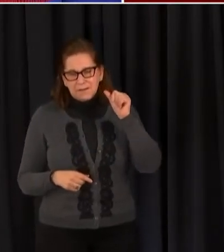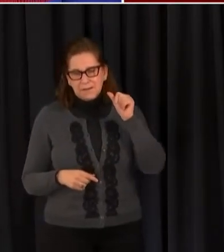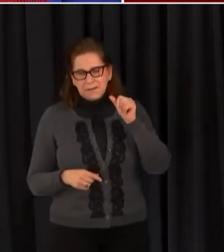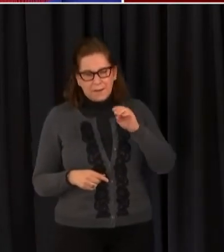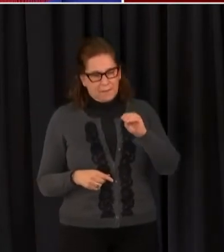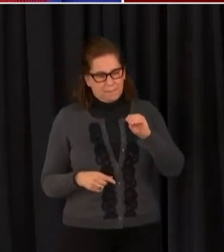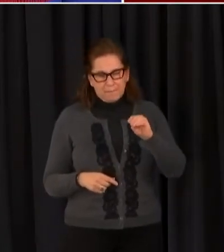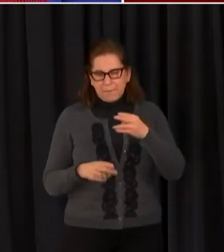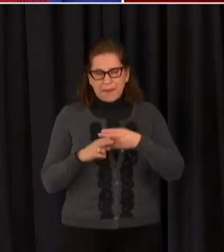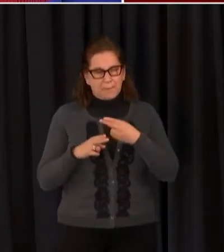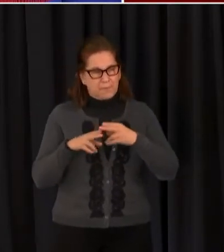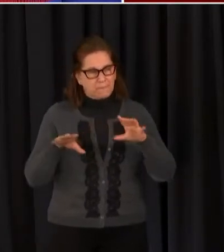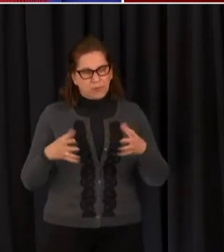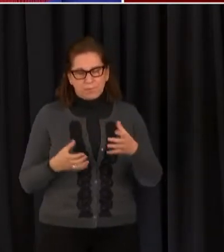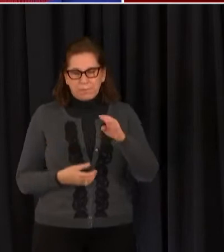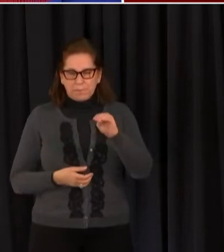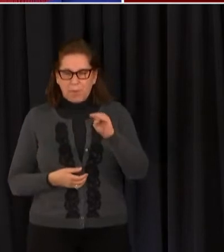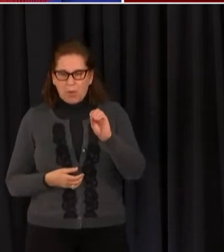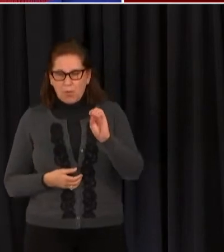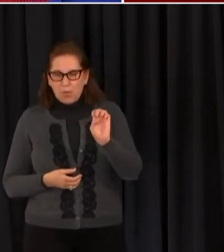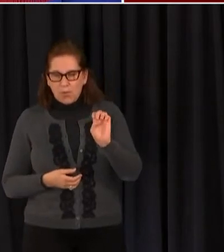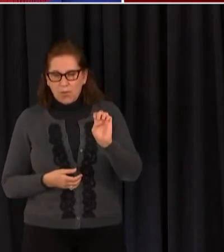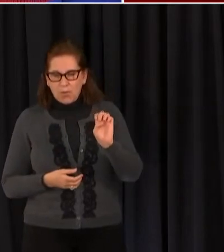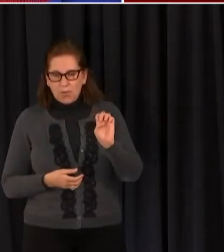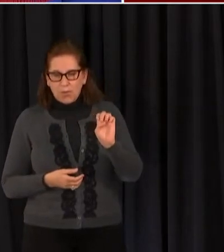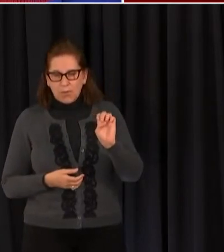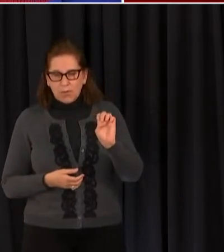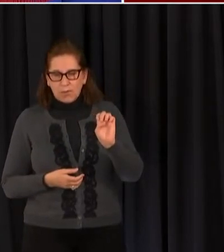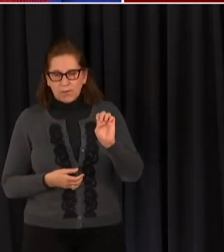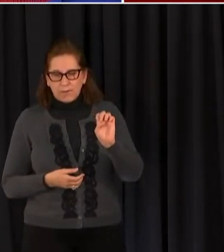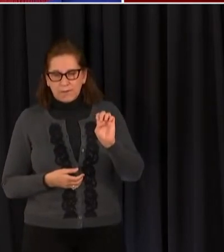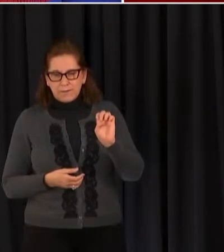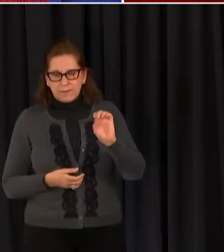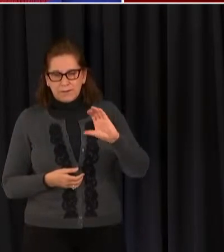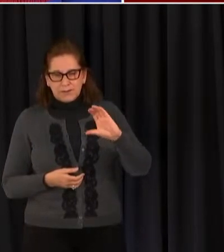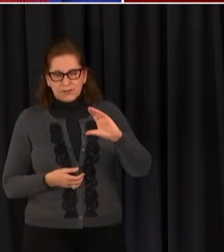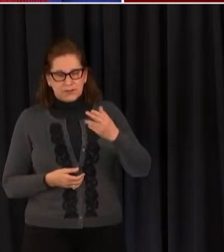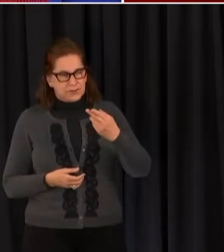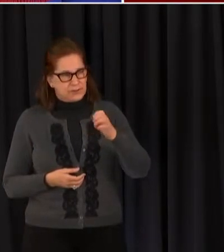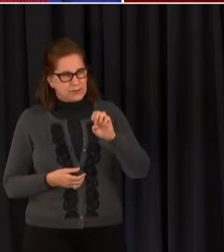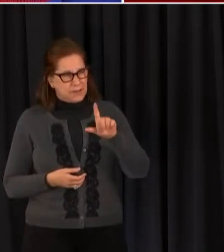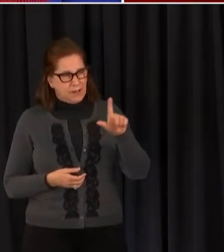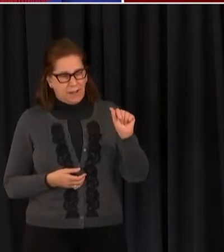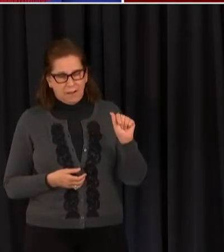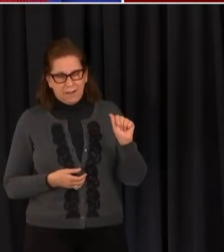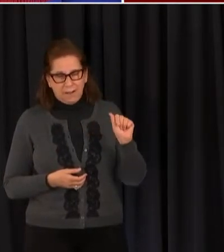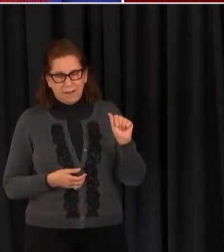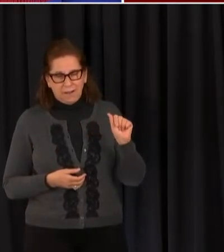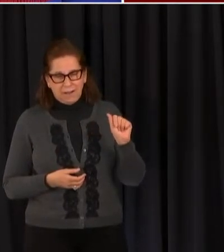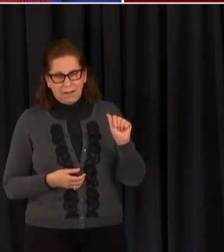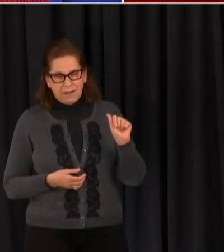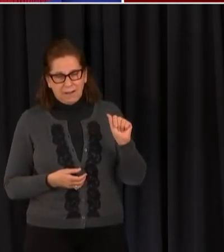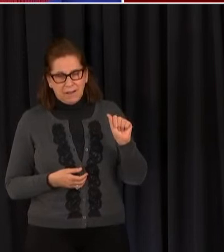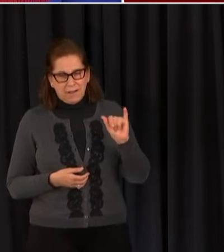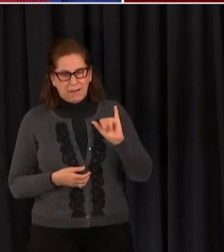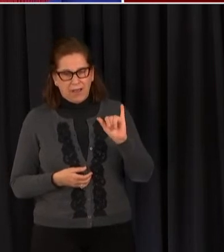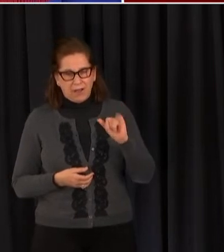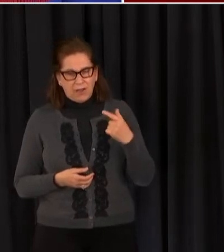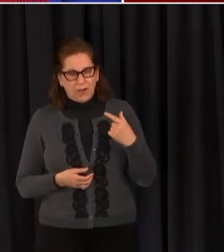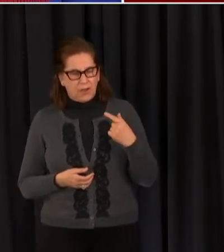don't know if that makes sense to you, but I'd never heard of it before, but it's apparently like a go-go outfit.